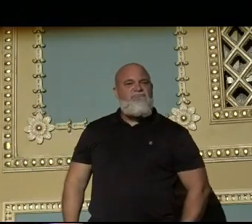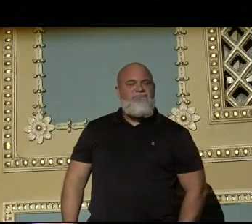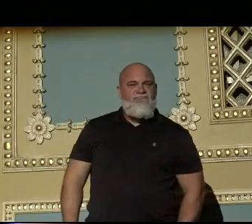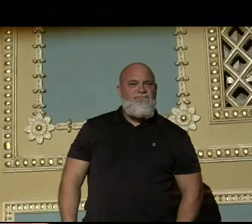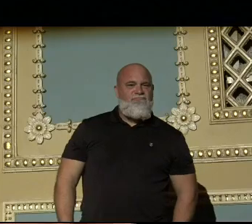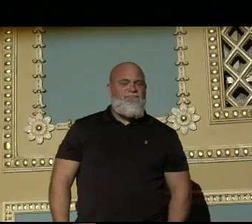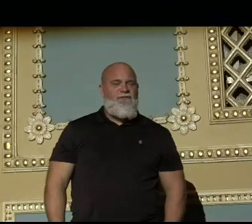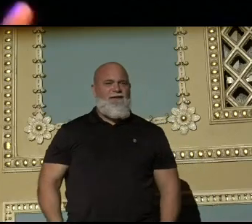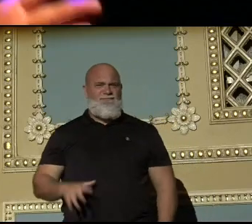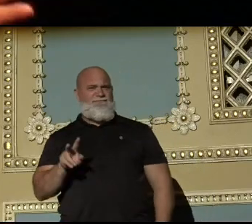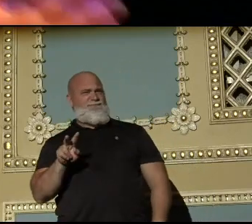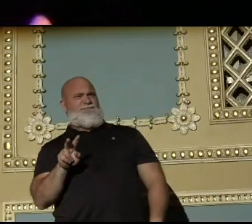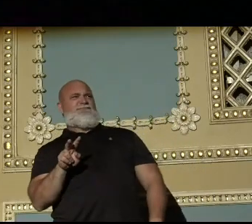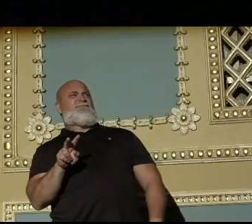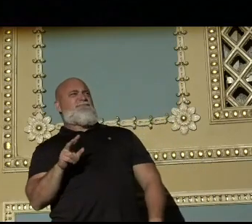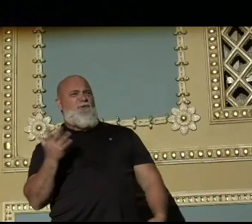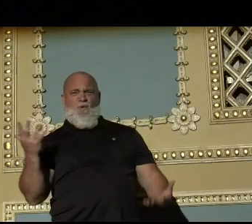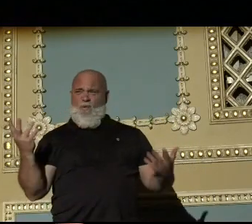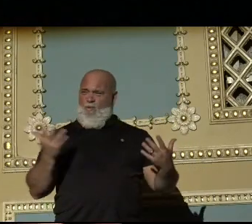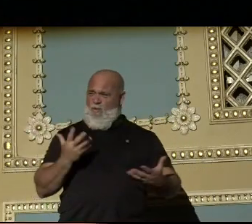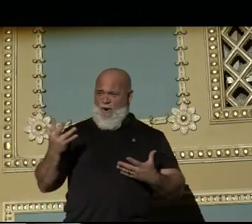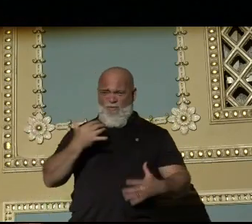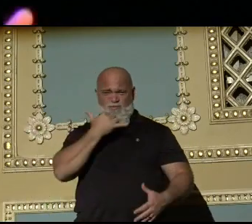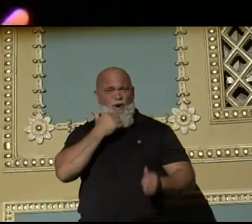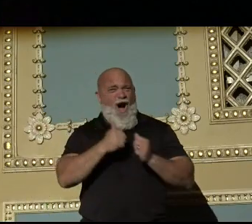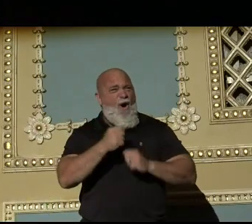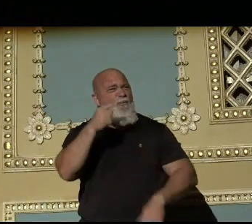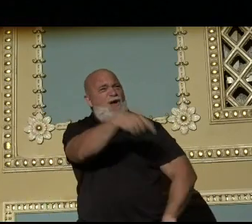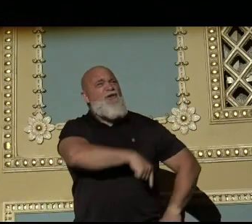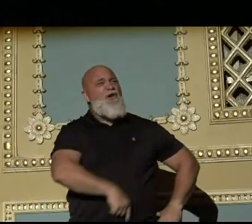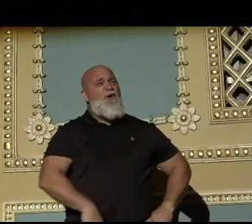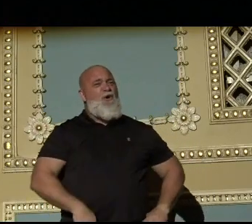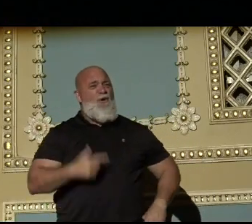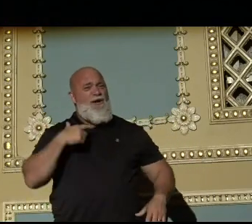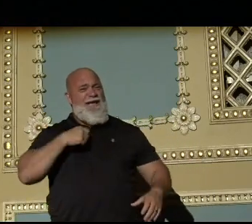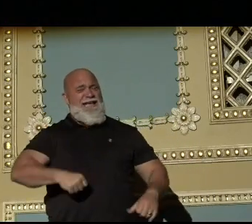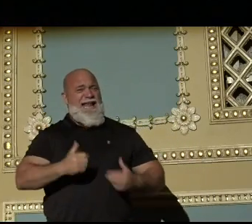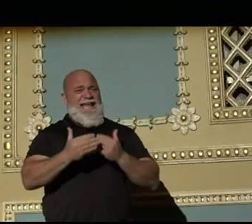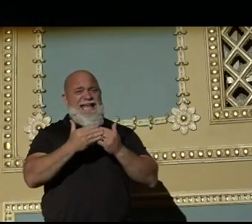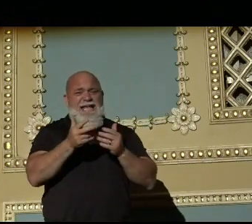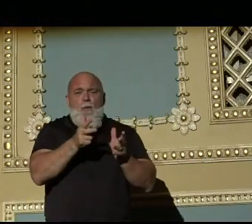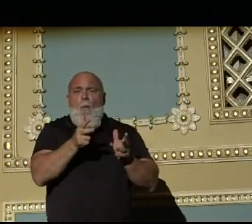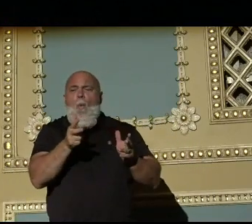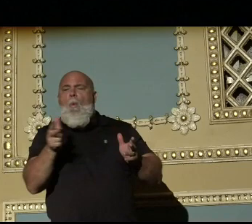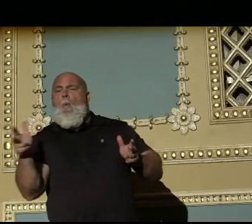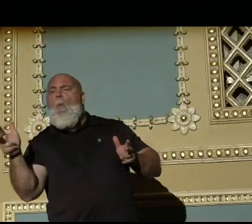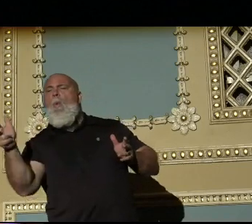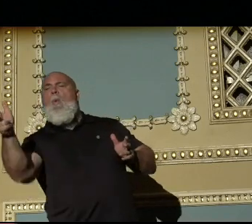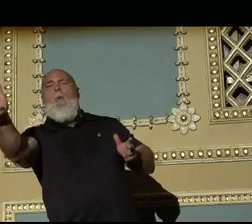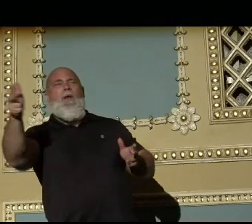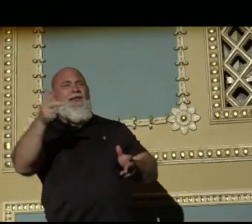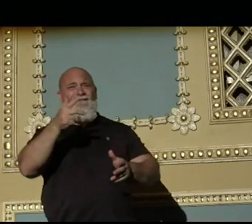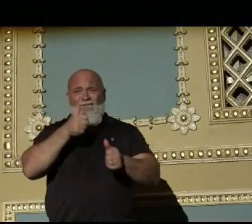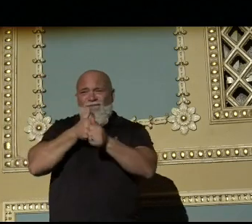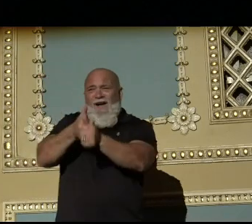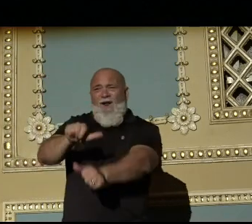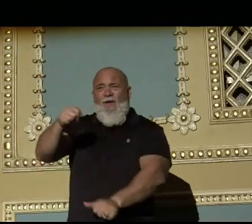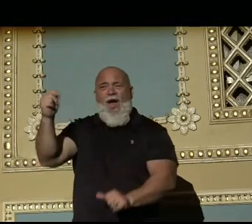And I'm like, what is wrong with you? We could have just eased off to the right like everybody else.